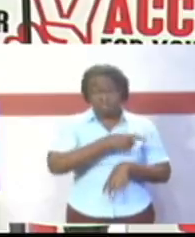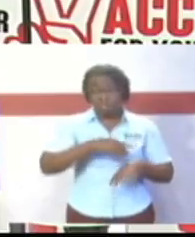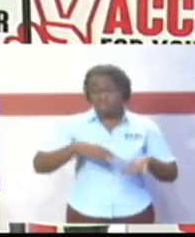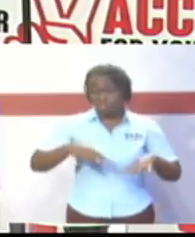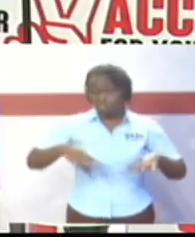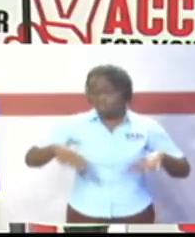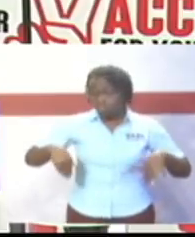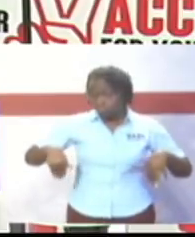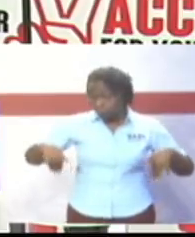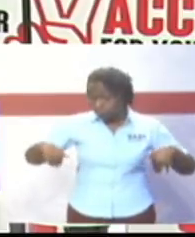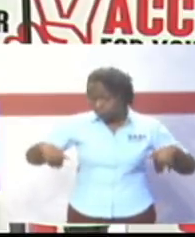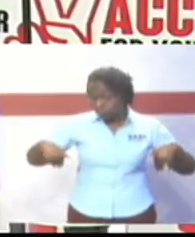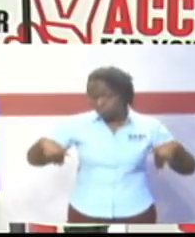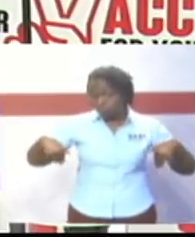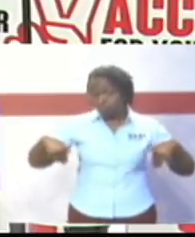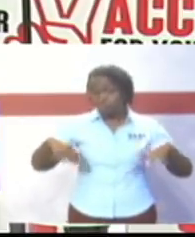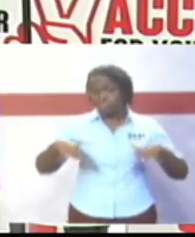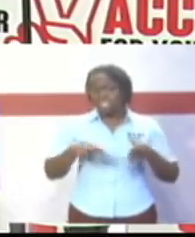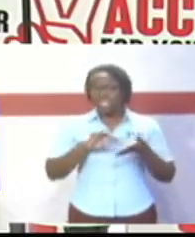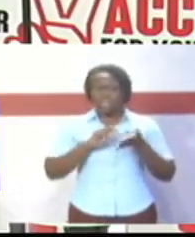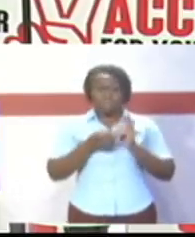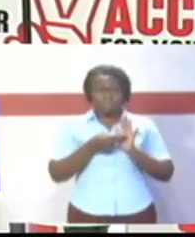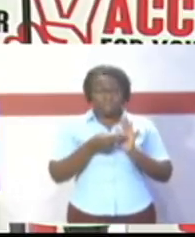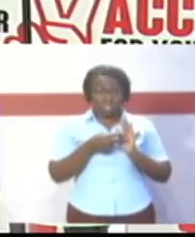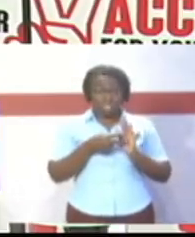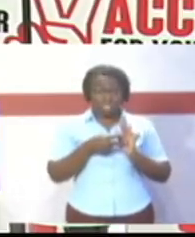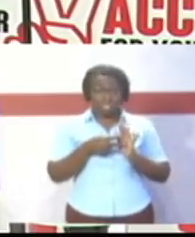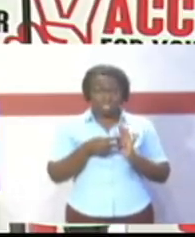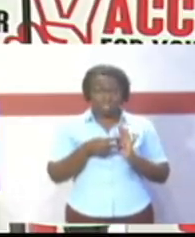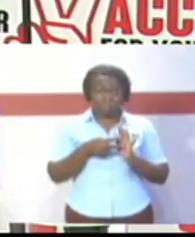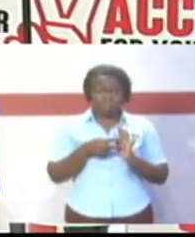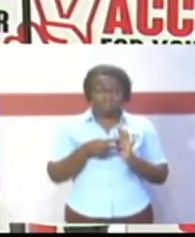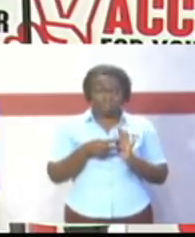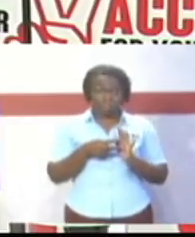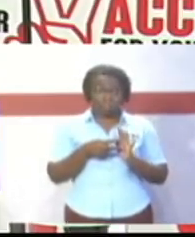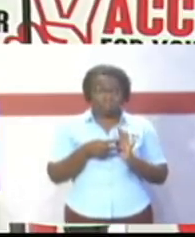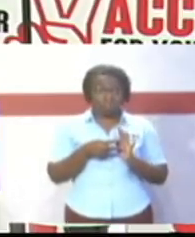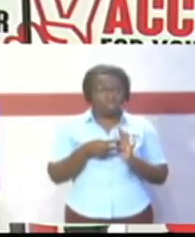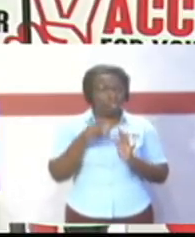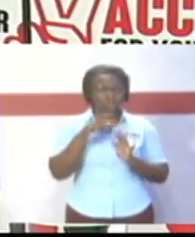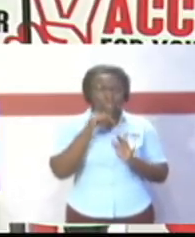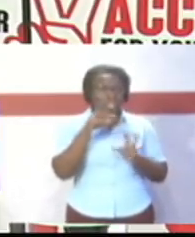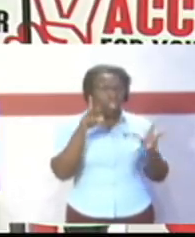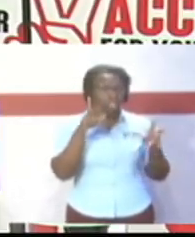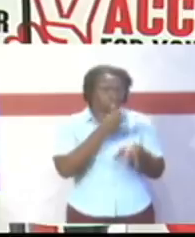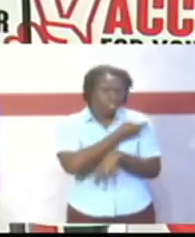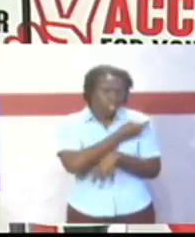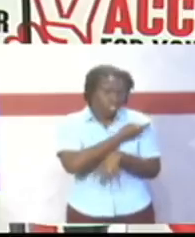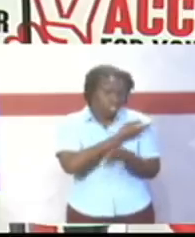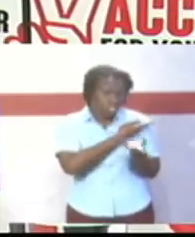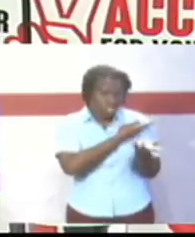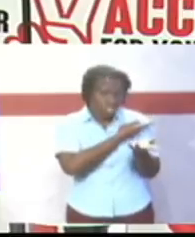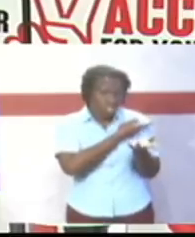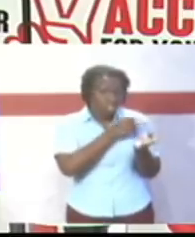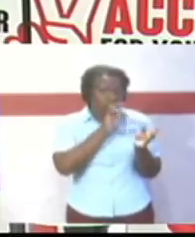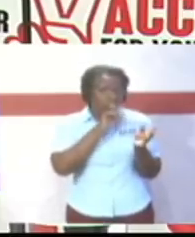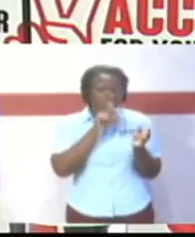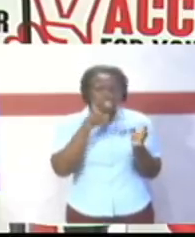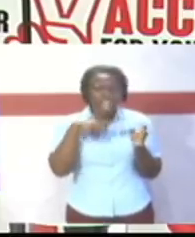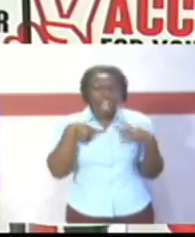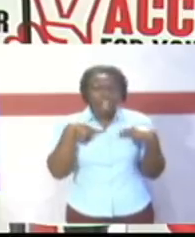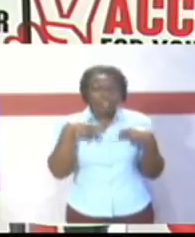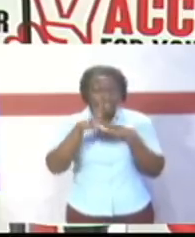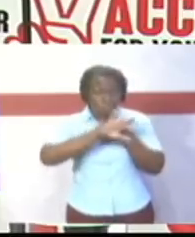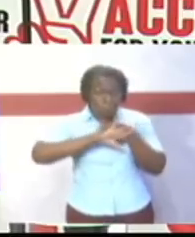now means without the extra level of protection that a vaccine gives you, it means